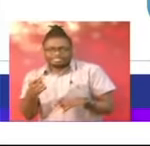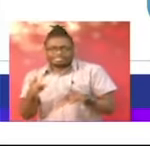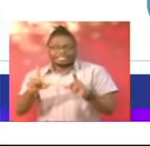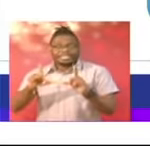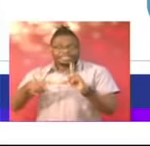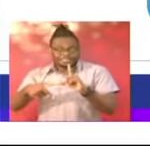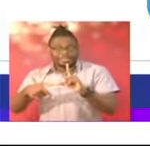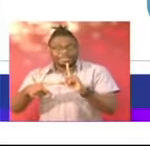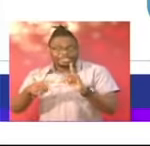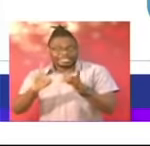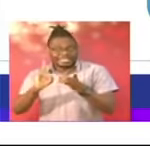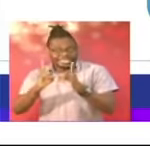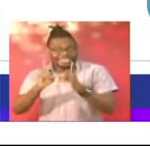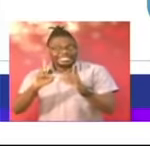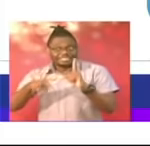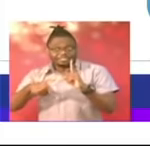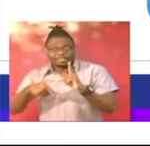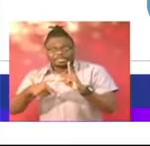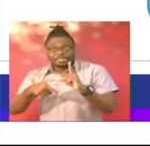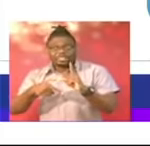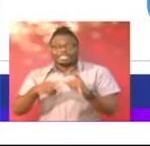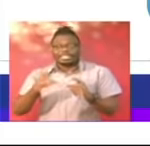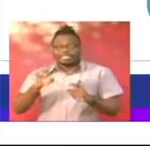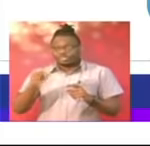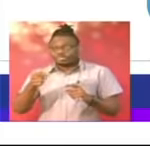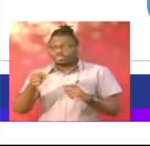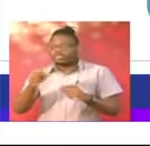Sinopharm vaccines that Trinidad and Tobago received?